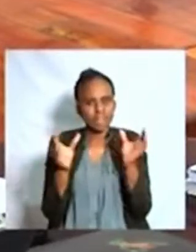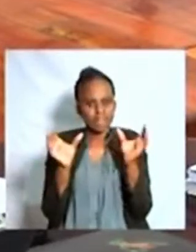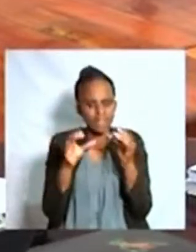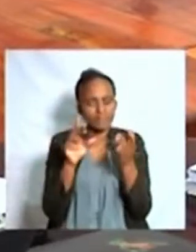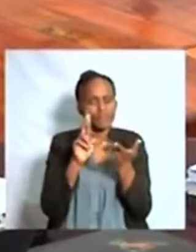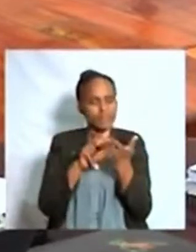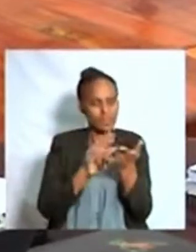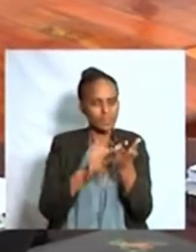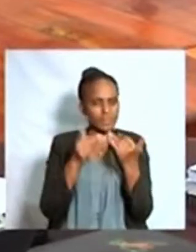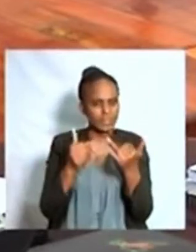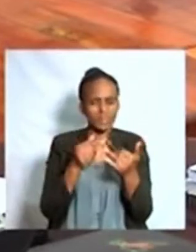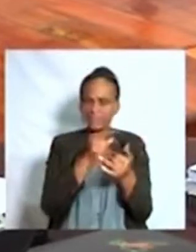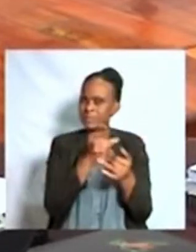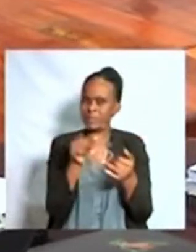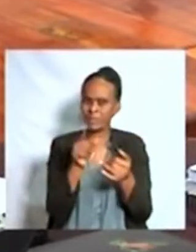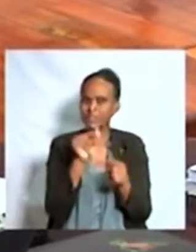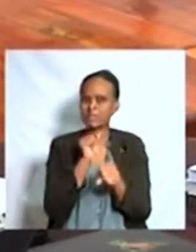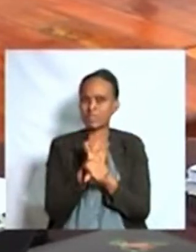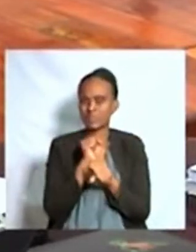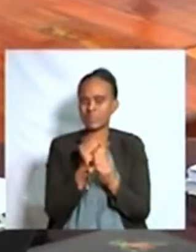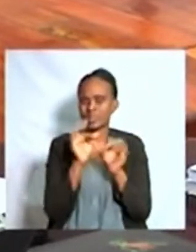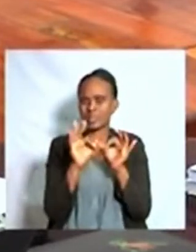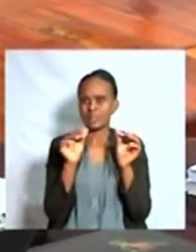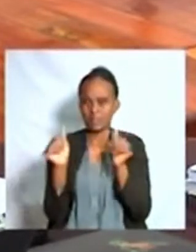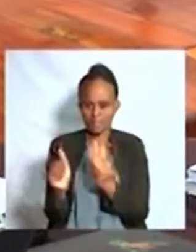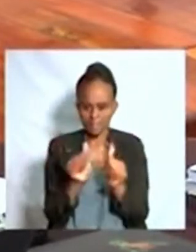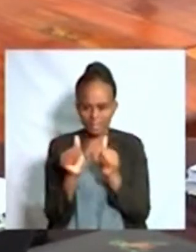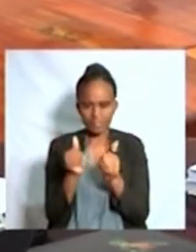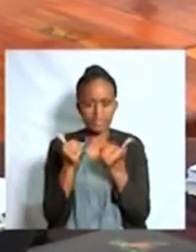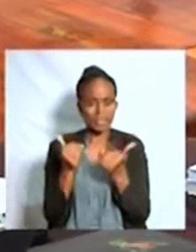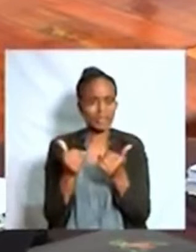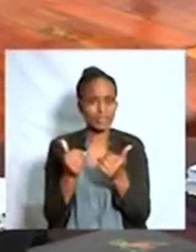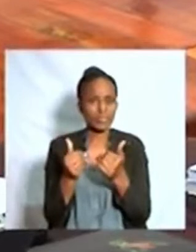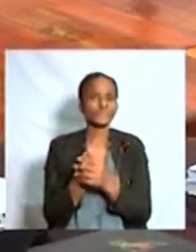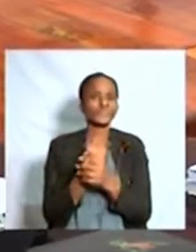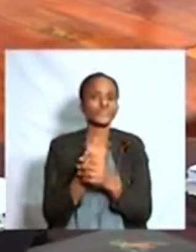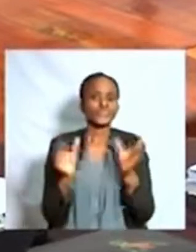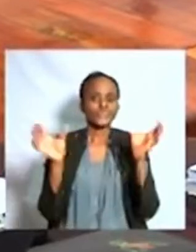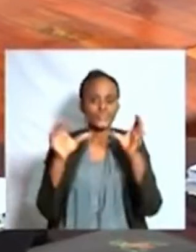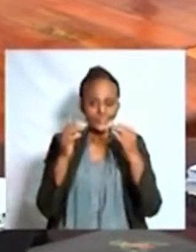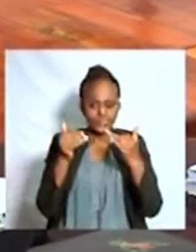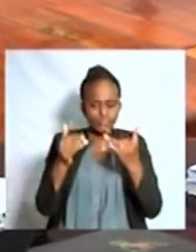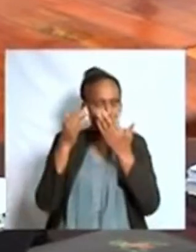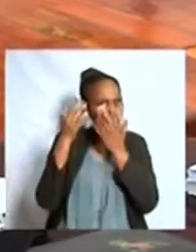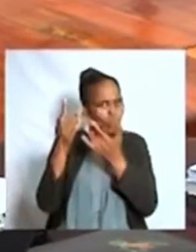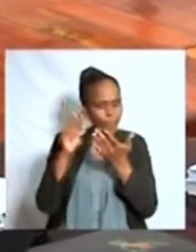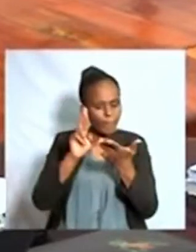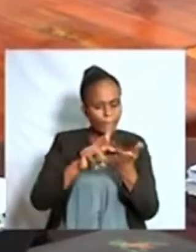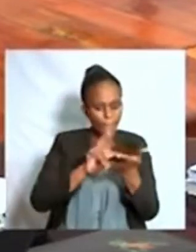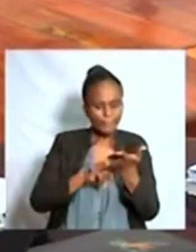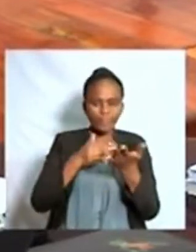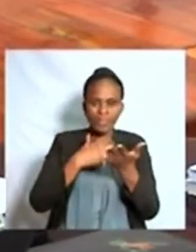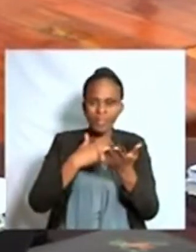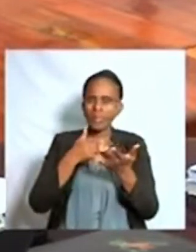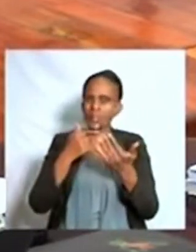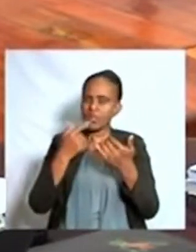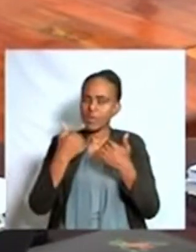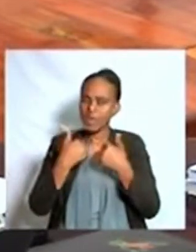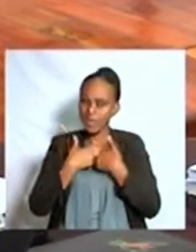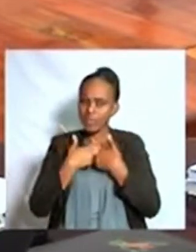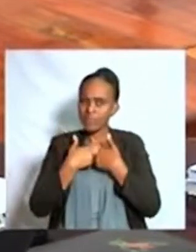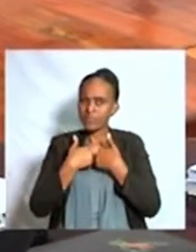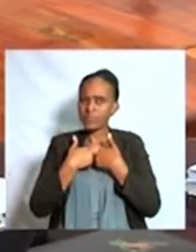the properties were not on title. Action taken, the Council wishes to report that it has since secured the